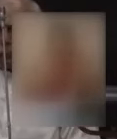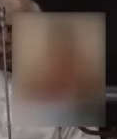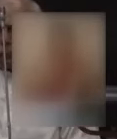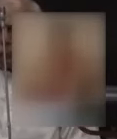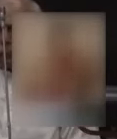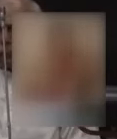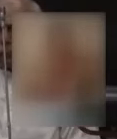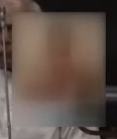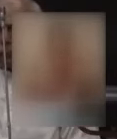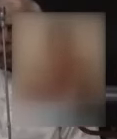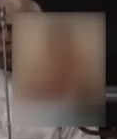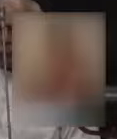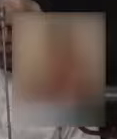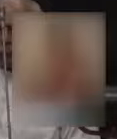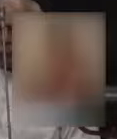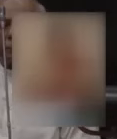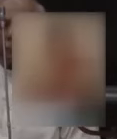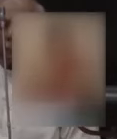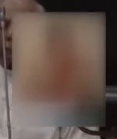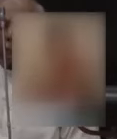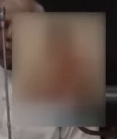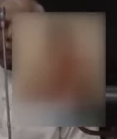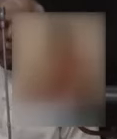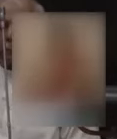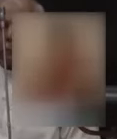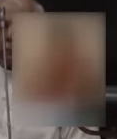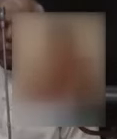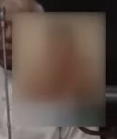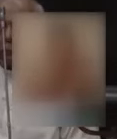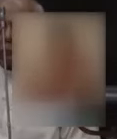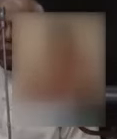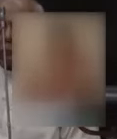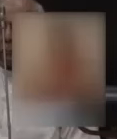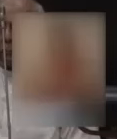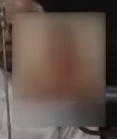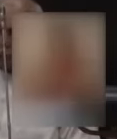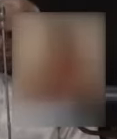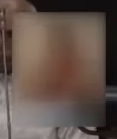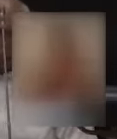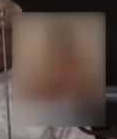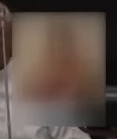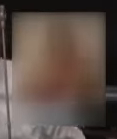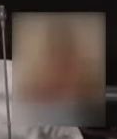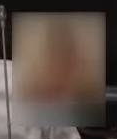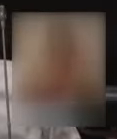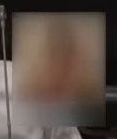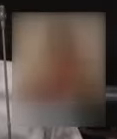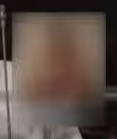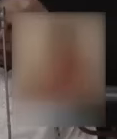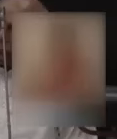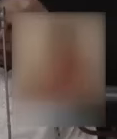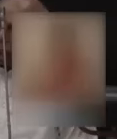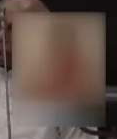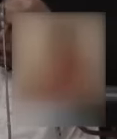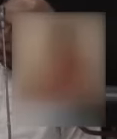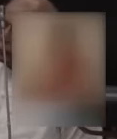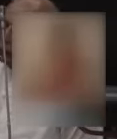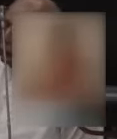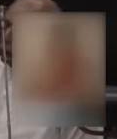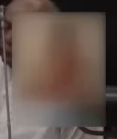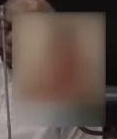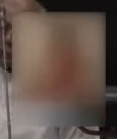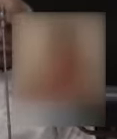The agreement is not with another state, but with the IMF. If the agreement is enforced, we need to bring new legislation. We will do